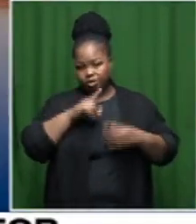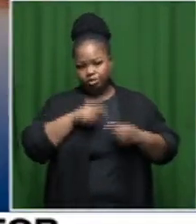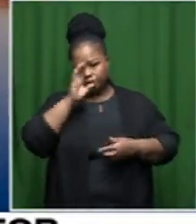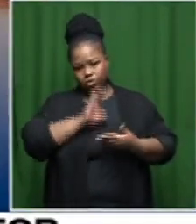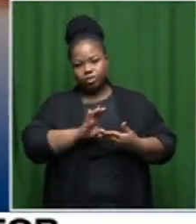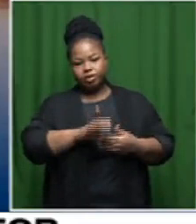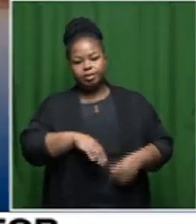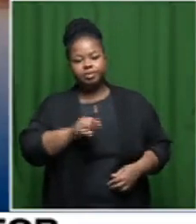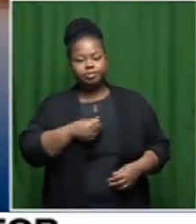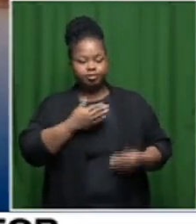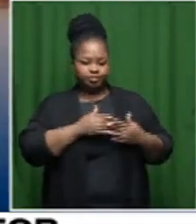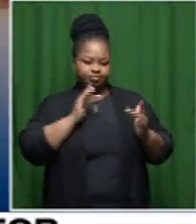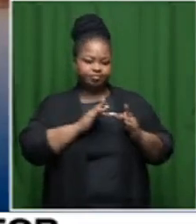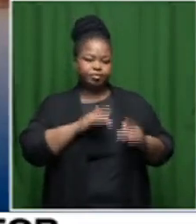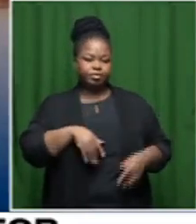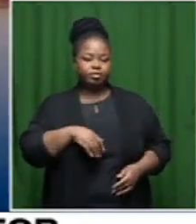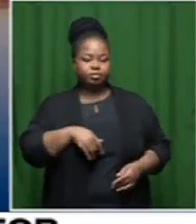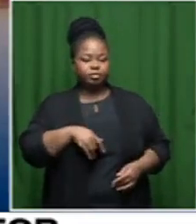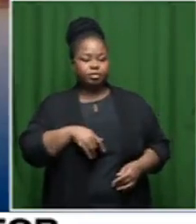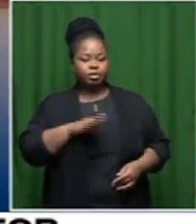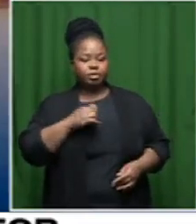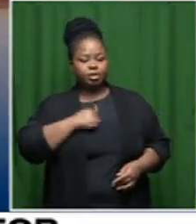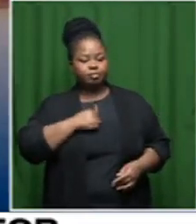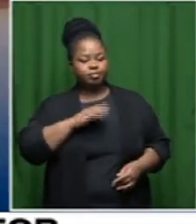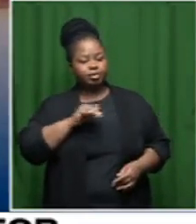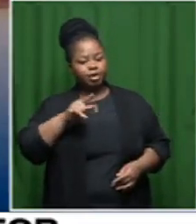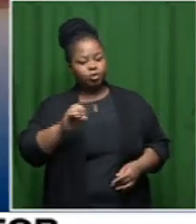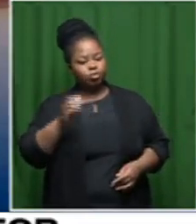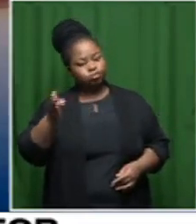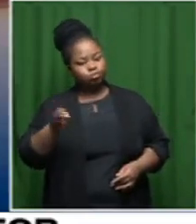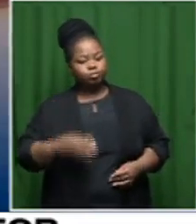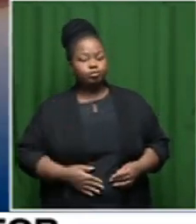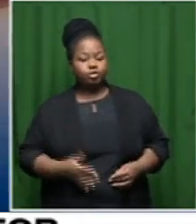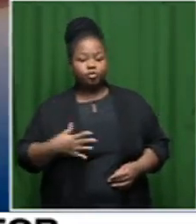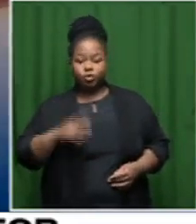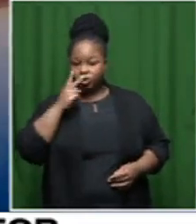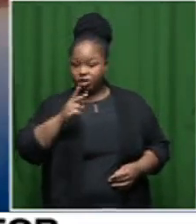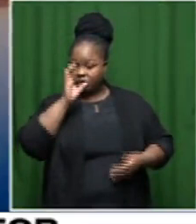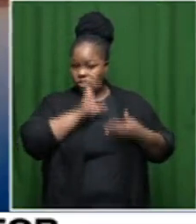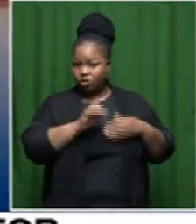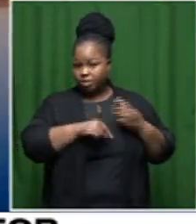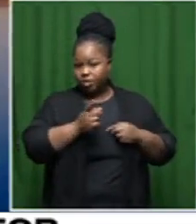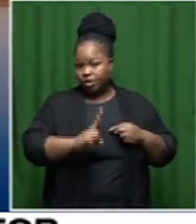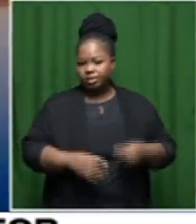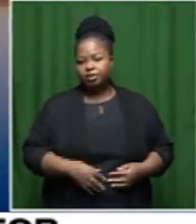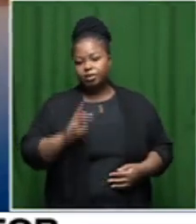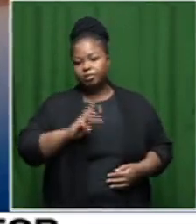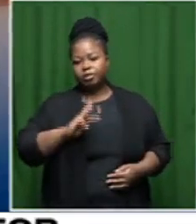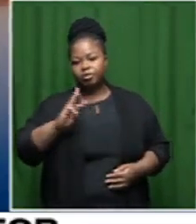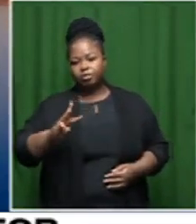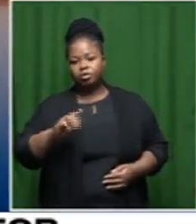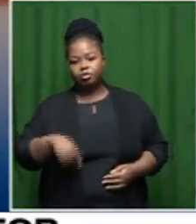course, that's a great place to go. Just click the link in my bio. And then if you want to see what the course is about, go to